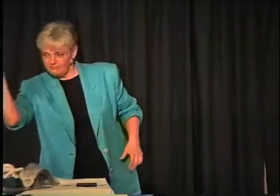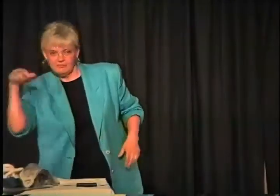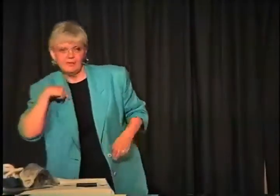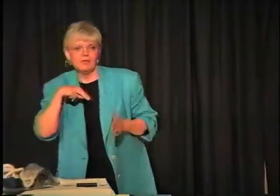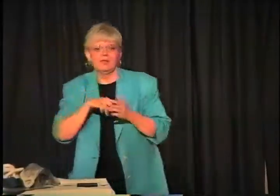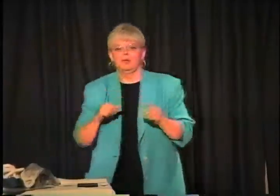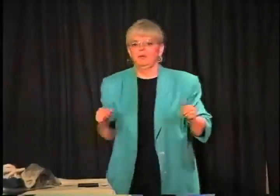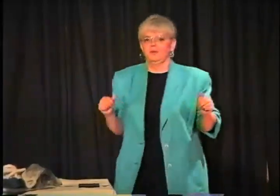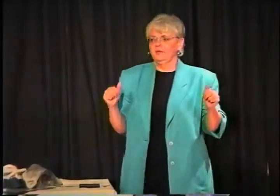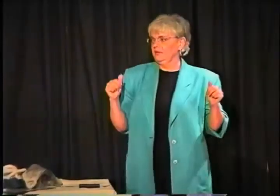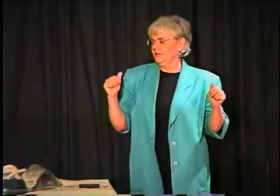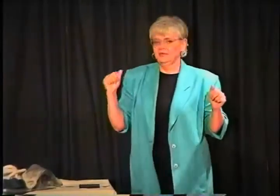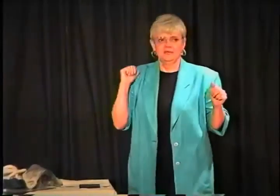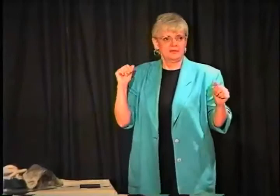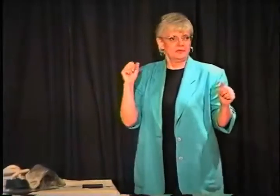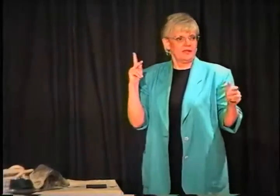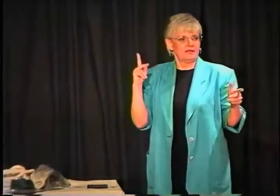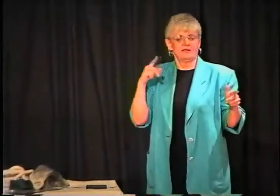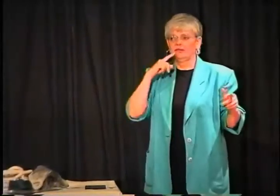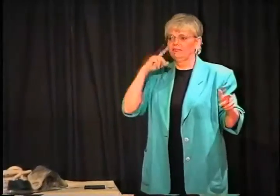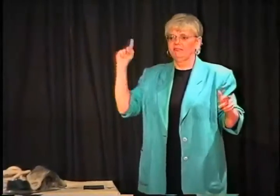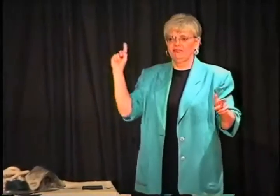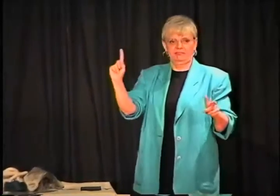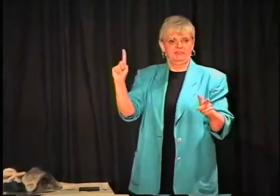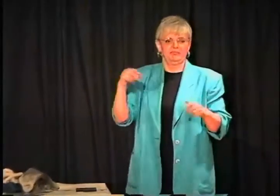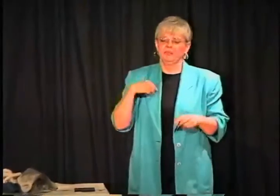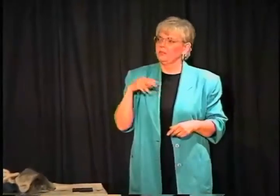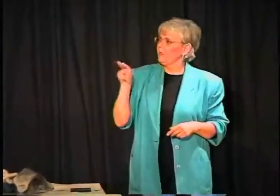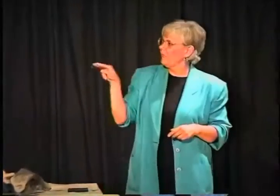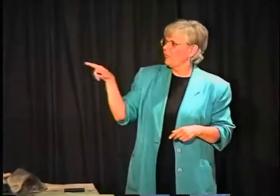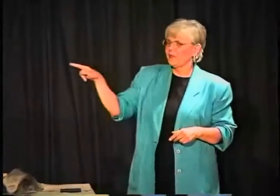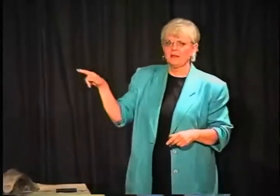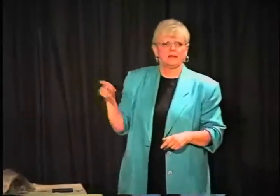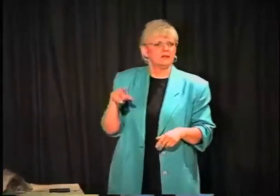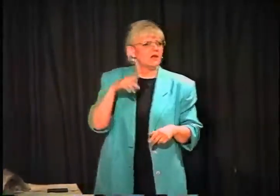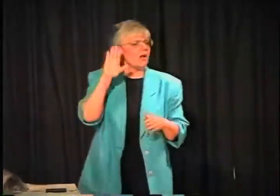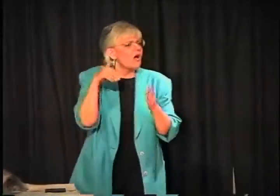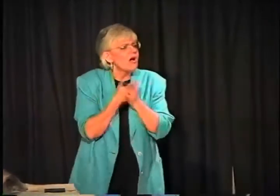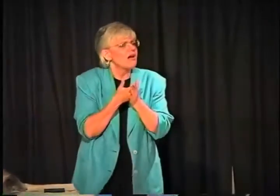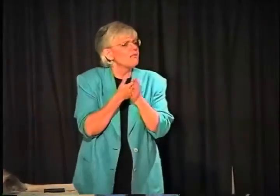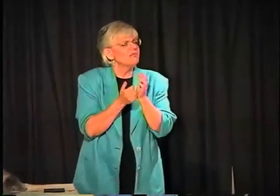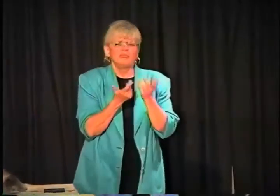have to talk to anybody. So you go in and you push a button.